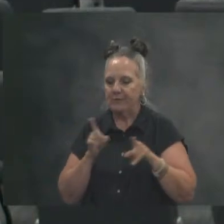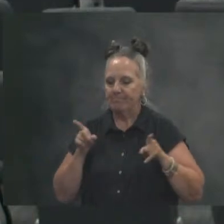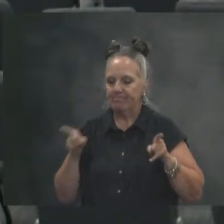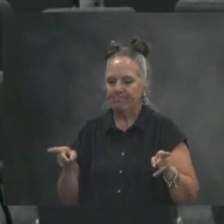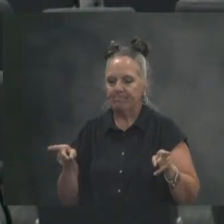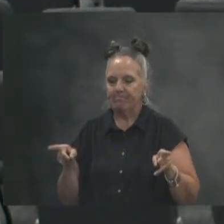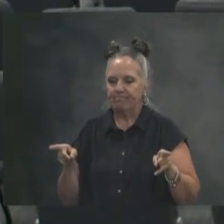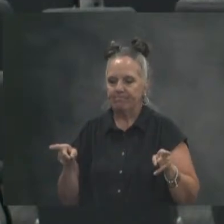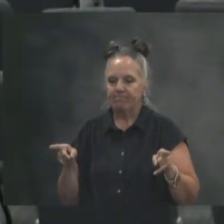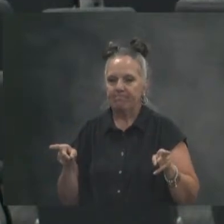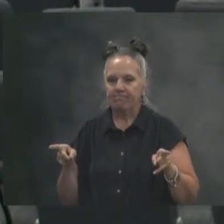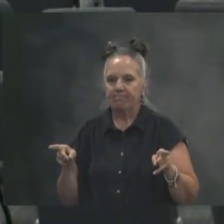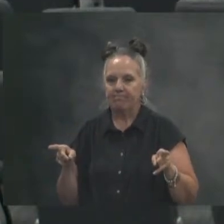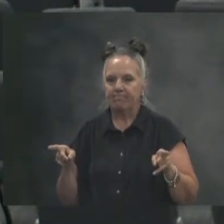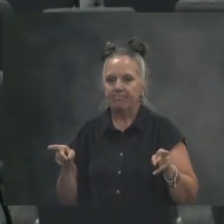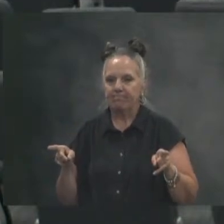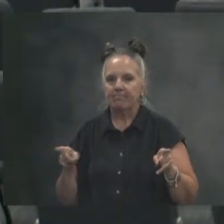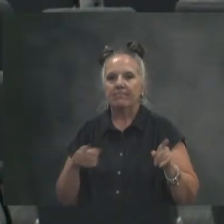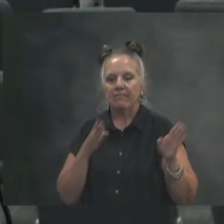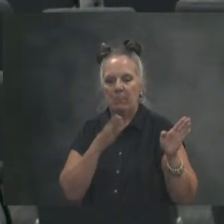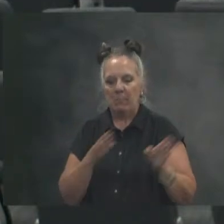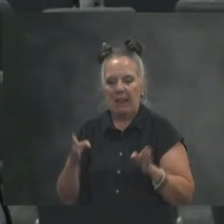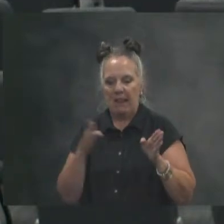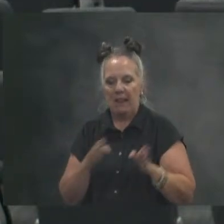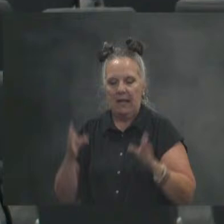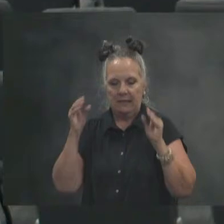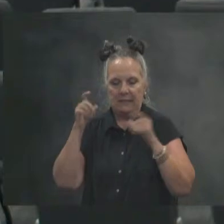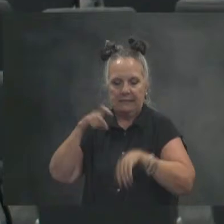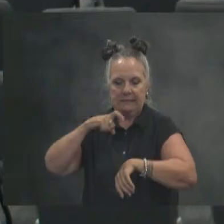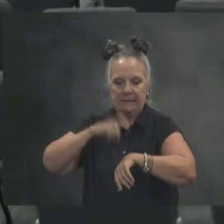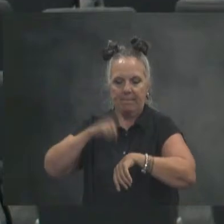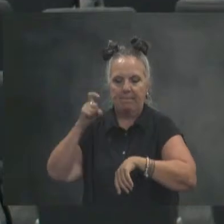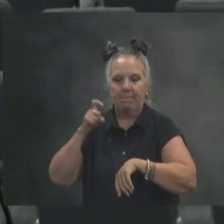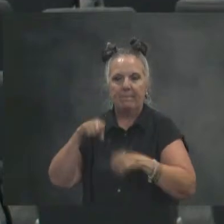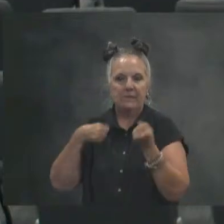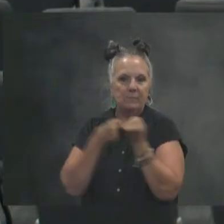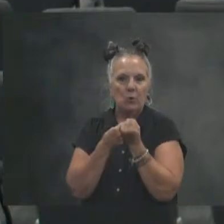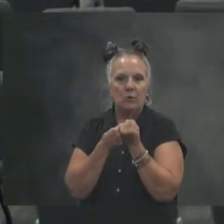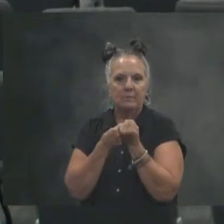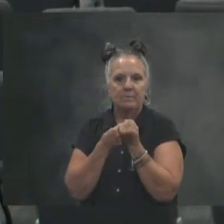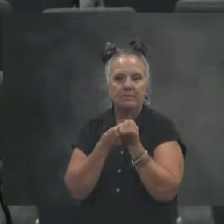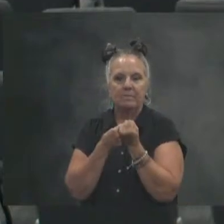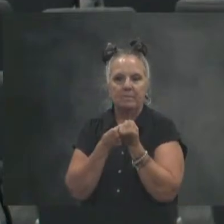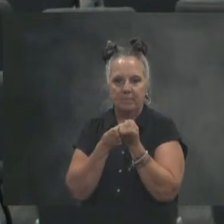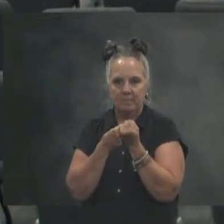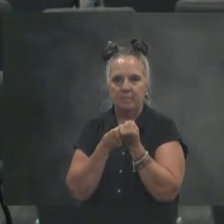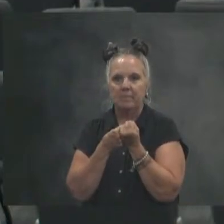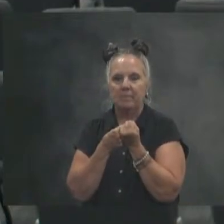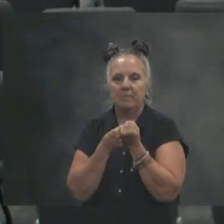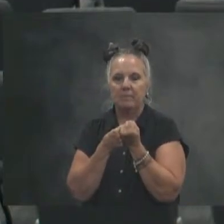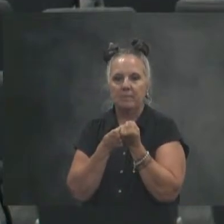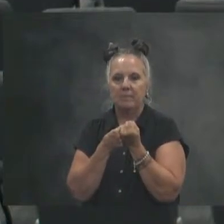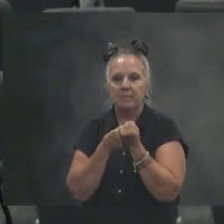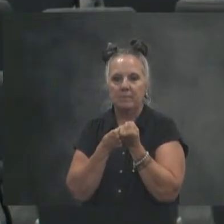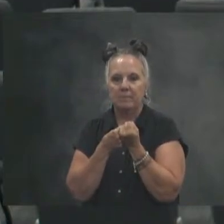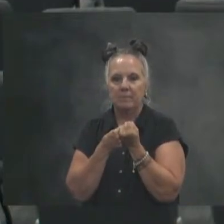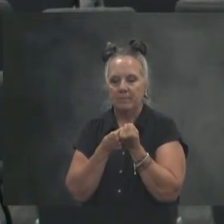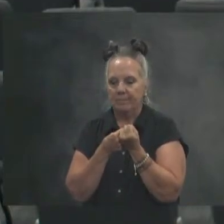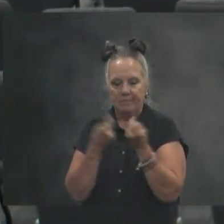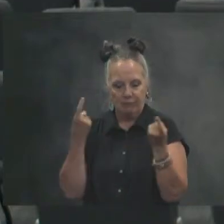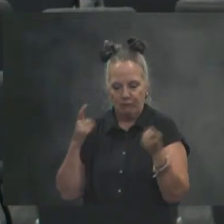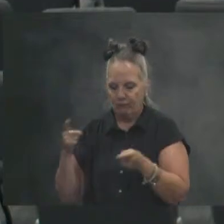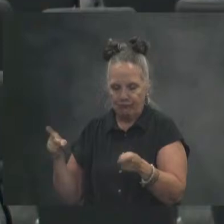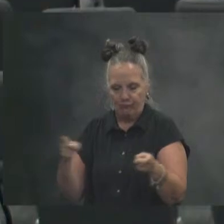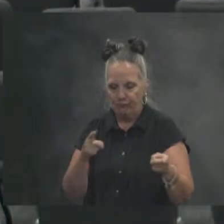Education and Teachers Association as read. All those in favor? Okay, we have a unanimous affirmative